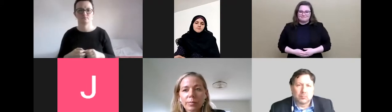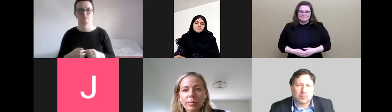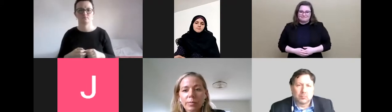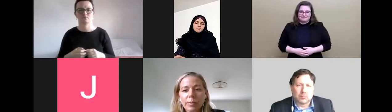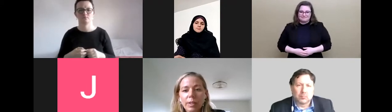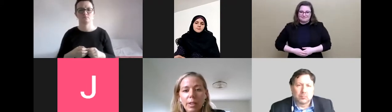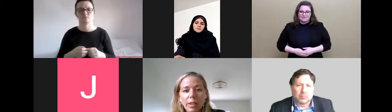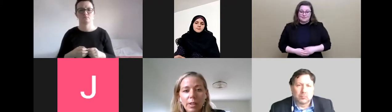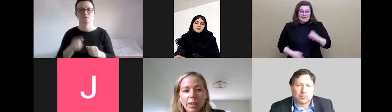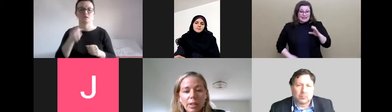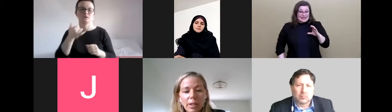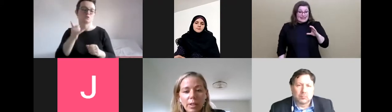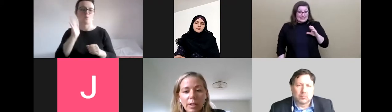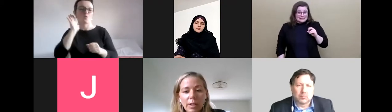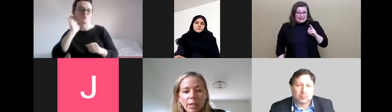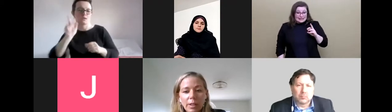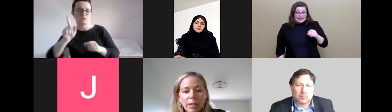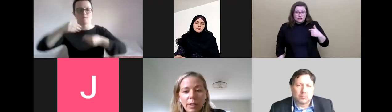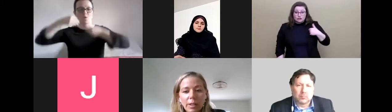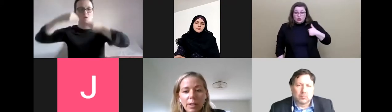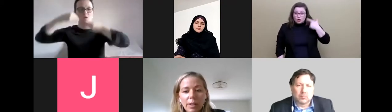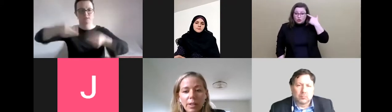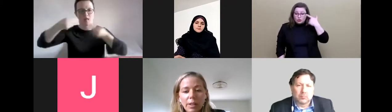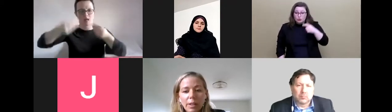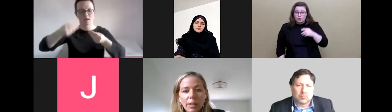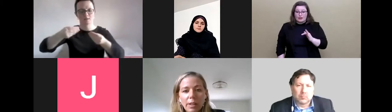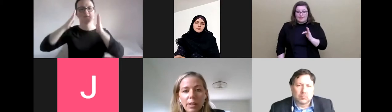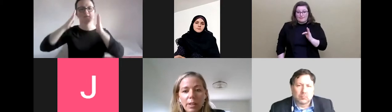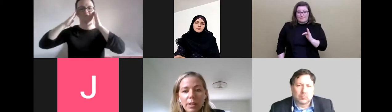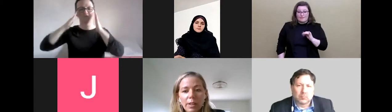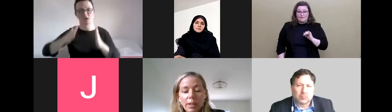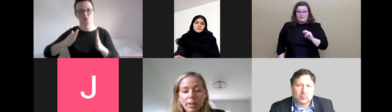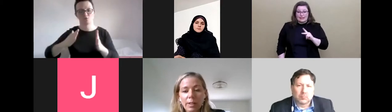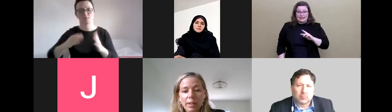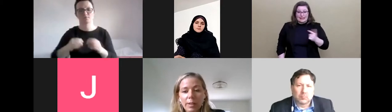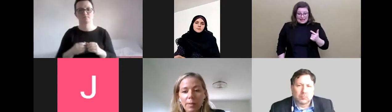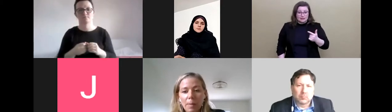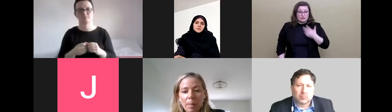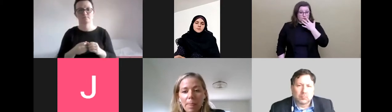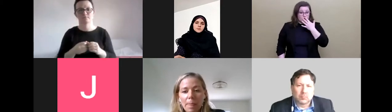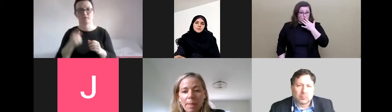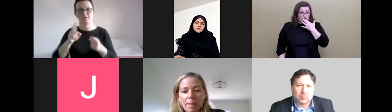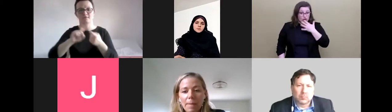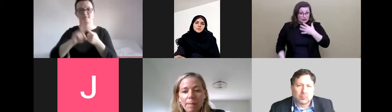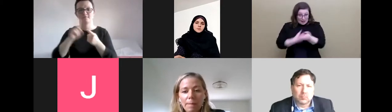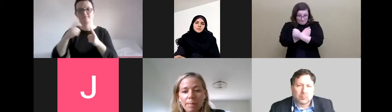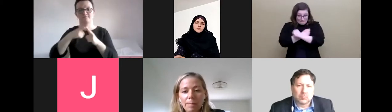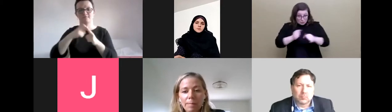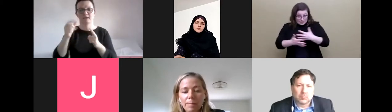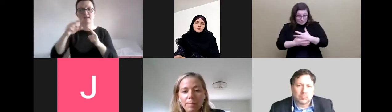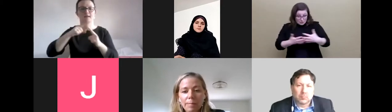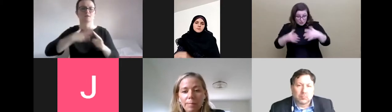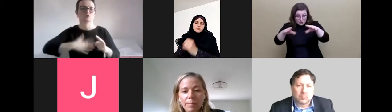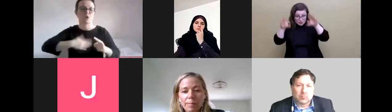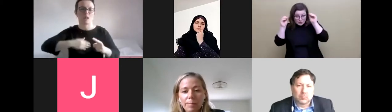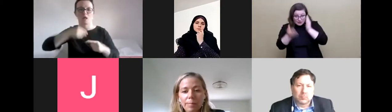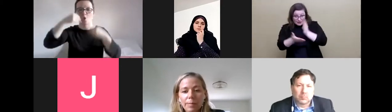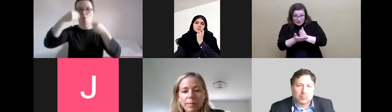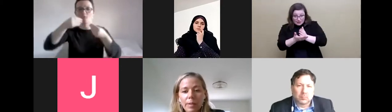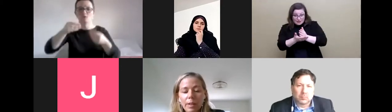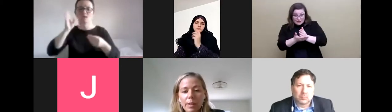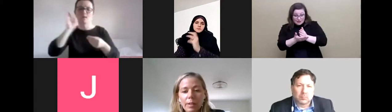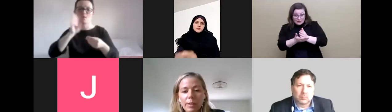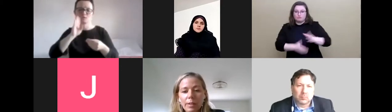And I believe that Fikret would like to speak in Bosnian, if I'm correct. So Fikret,